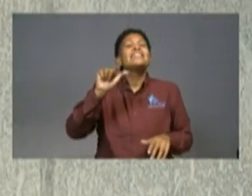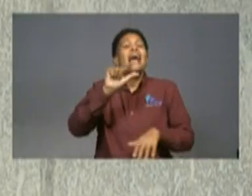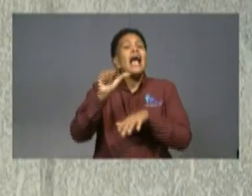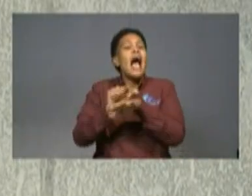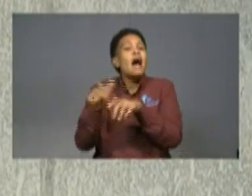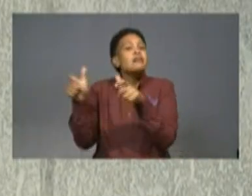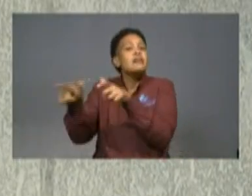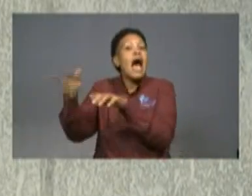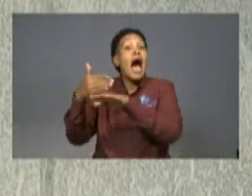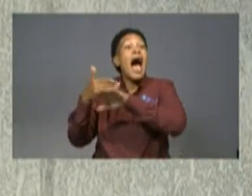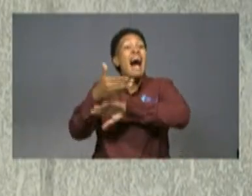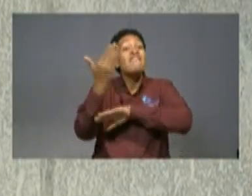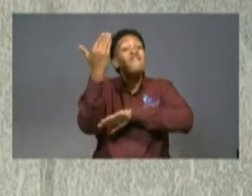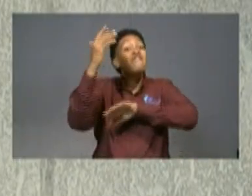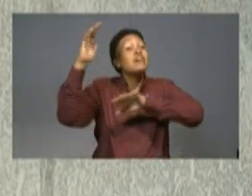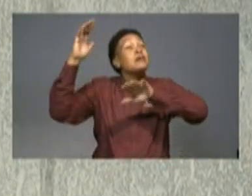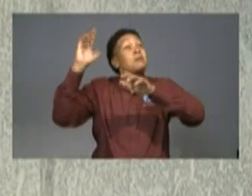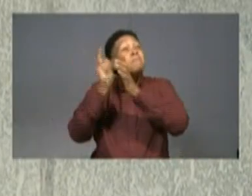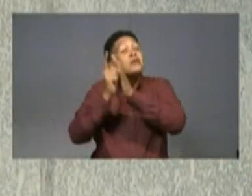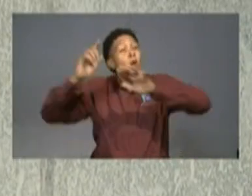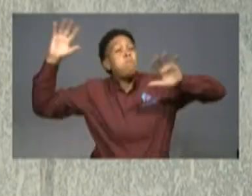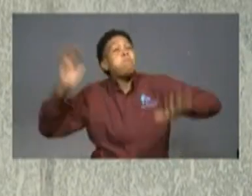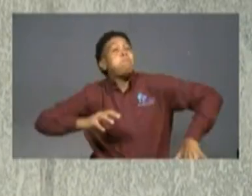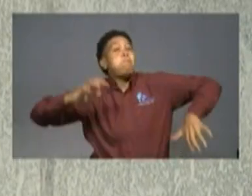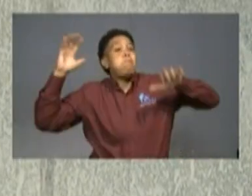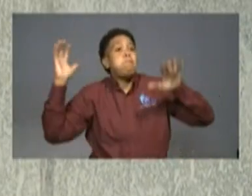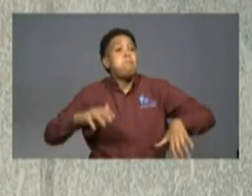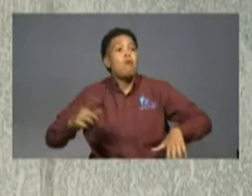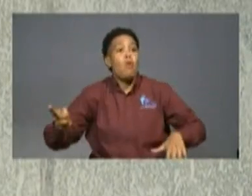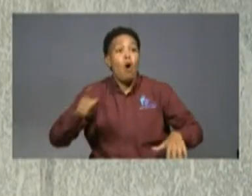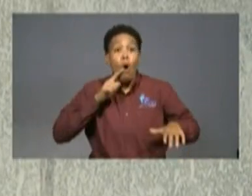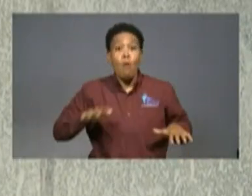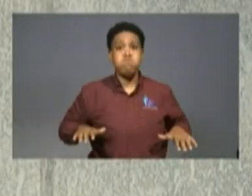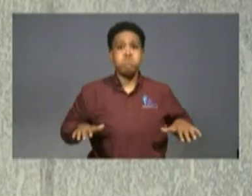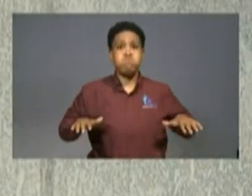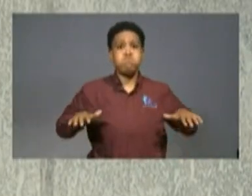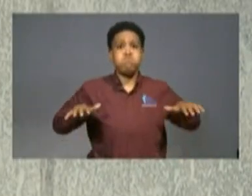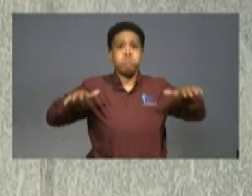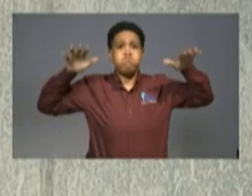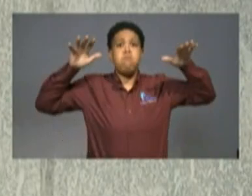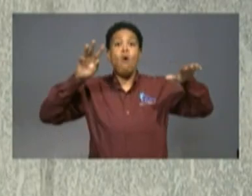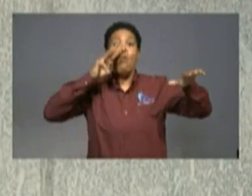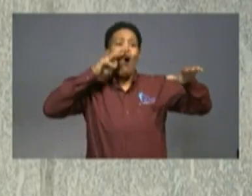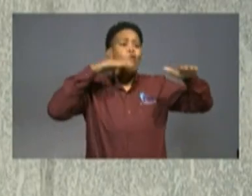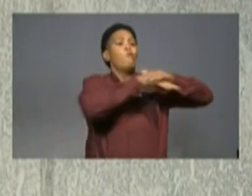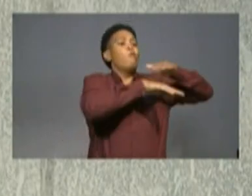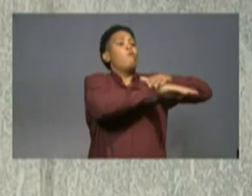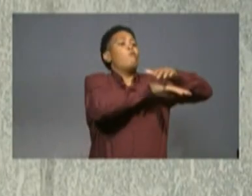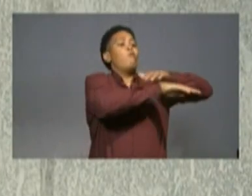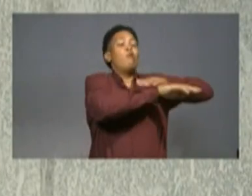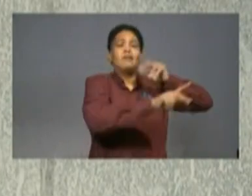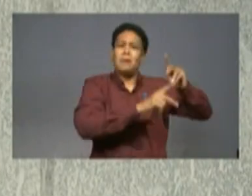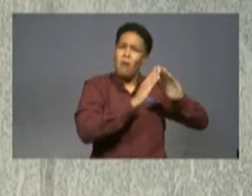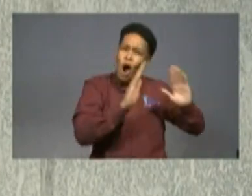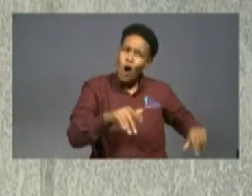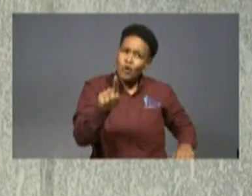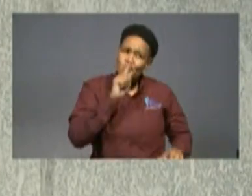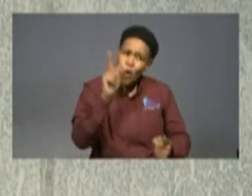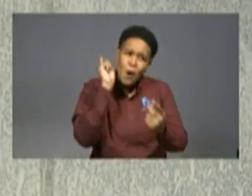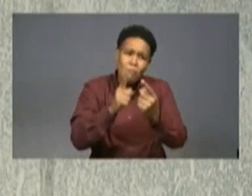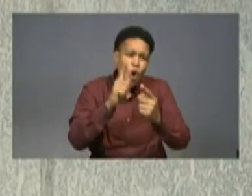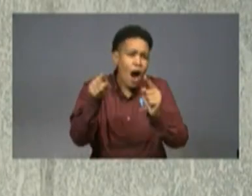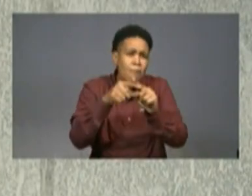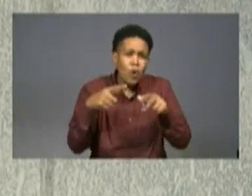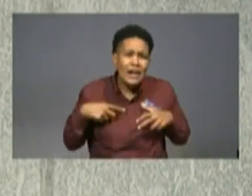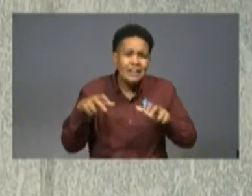after 15 minutes of rainfall, all of the scheme flooded and water would have gone into some people's houses. So the point about